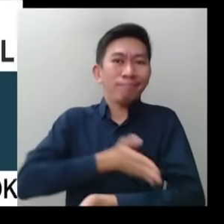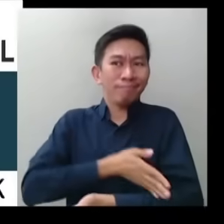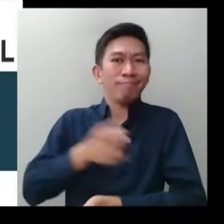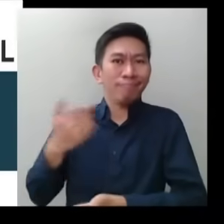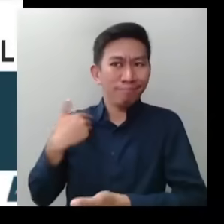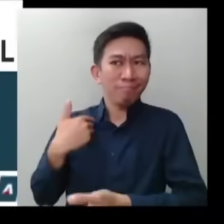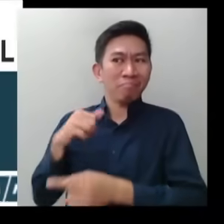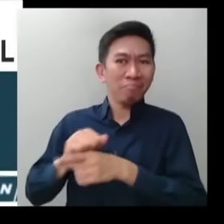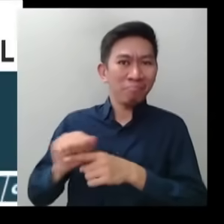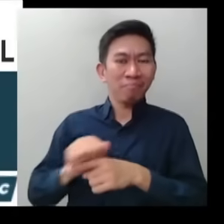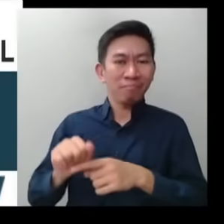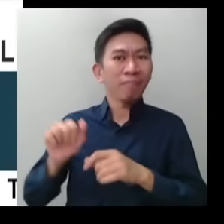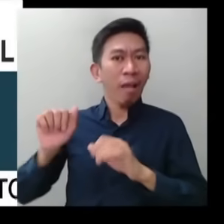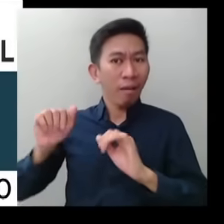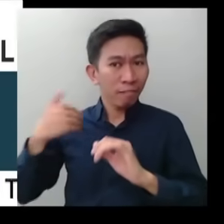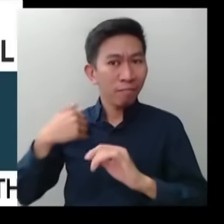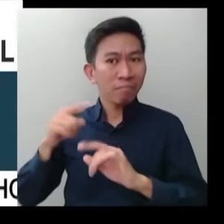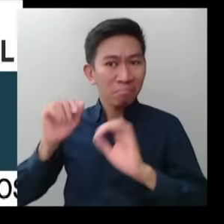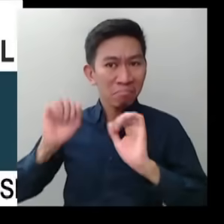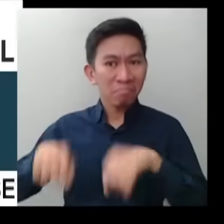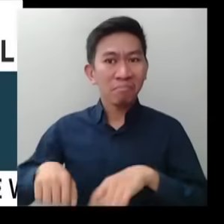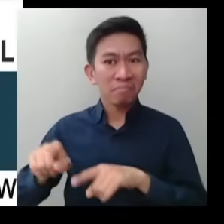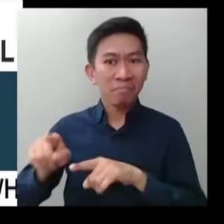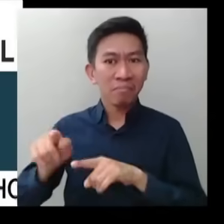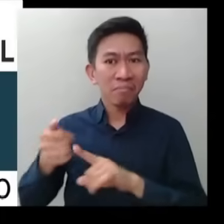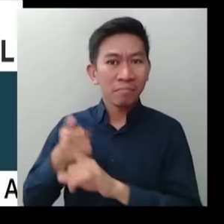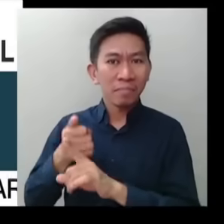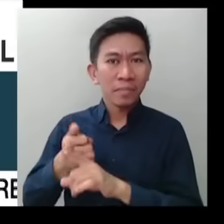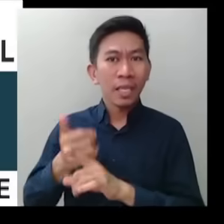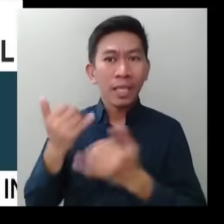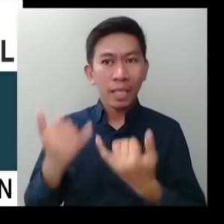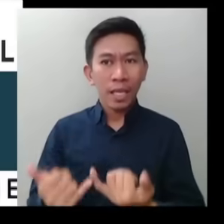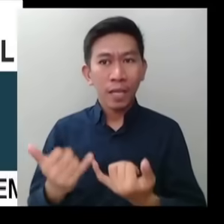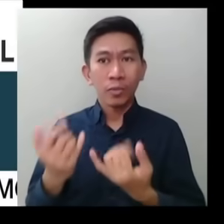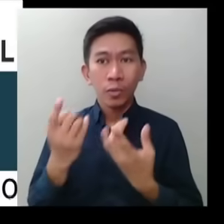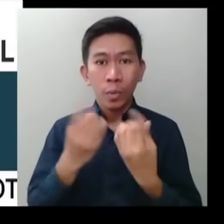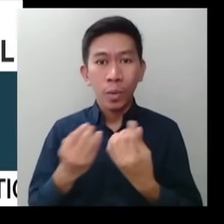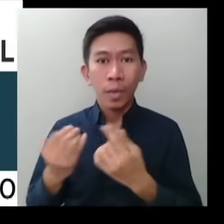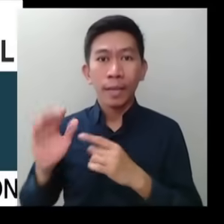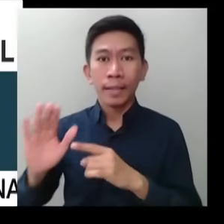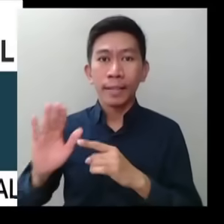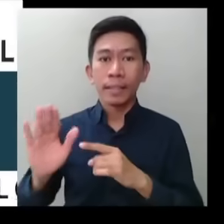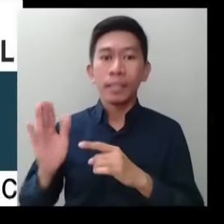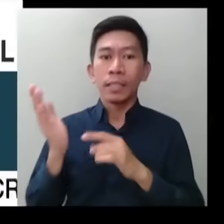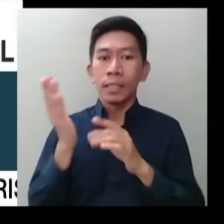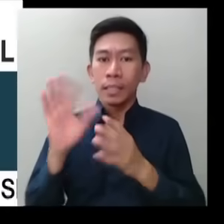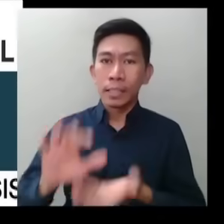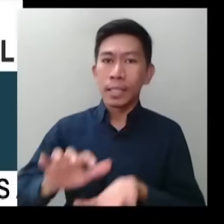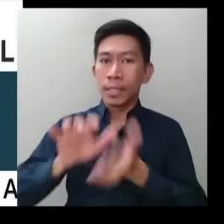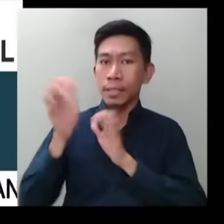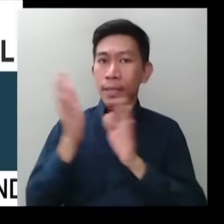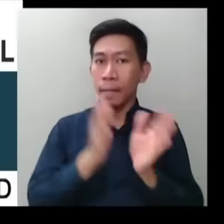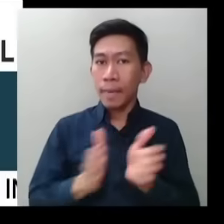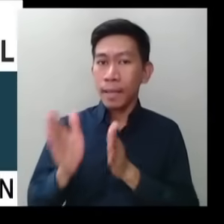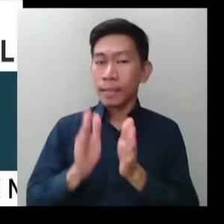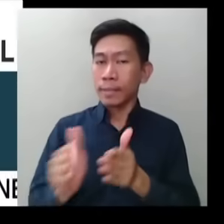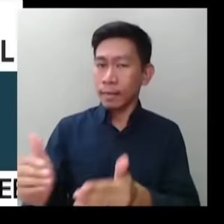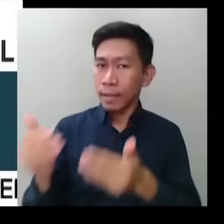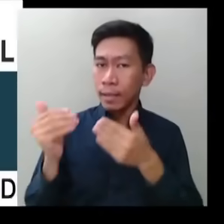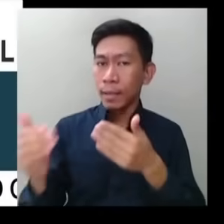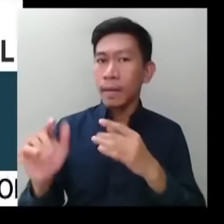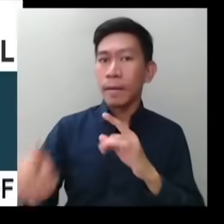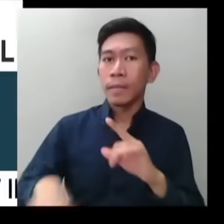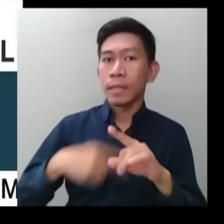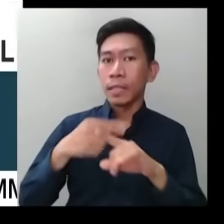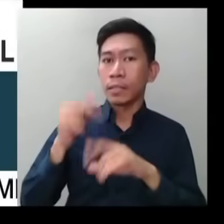And because of this, they just mobilized their plans, their disaster plans, and they utilize their local